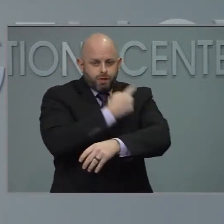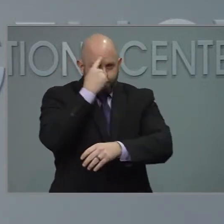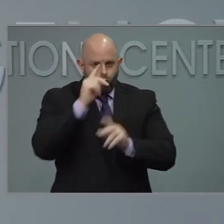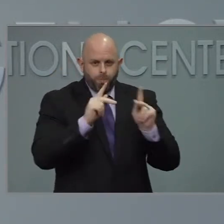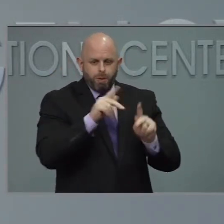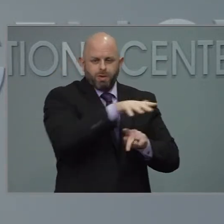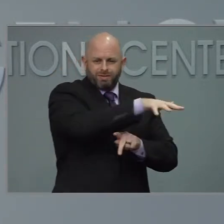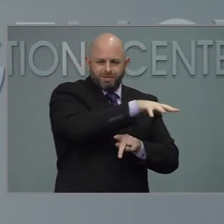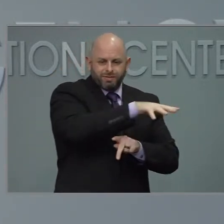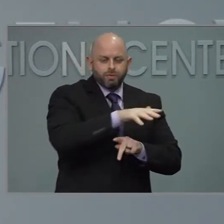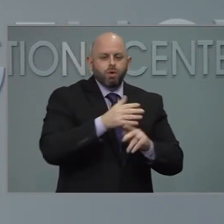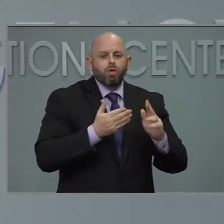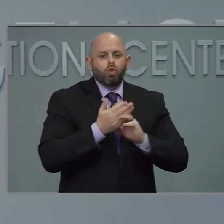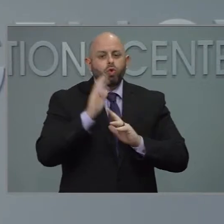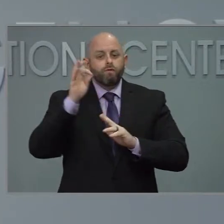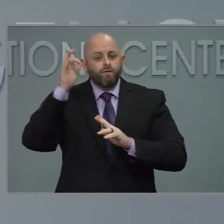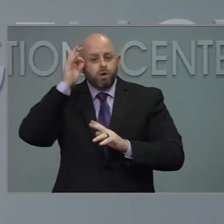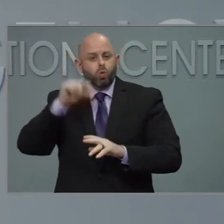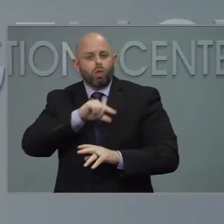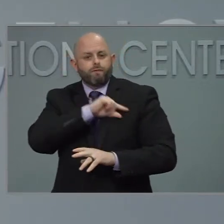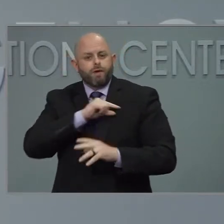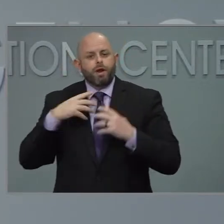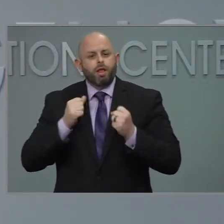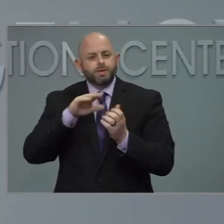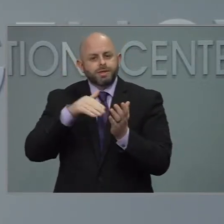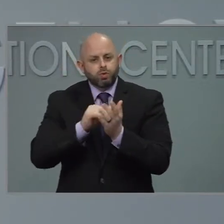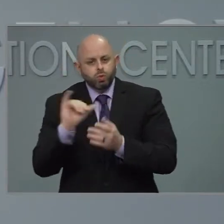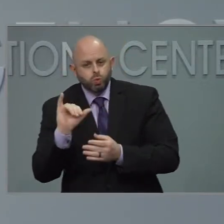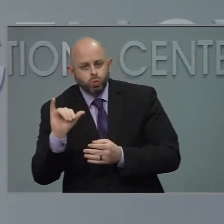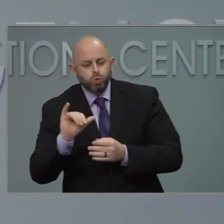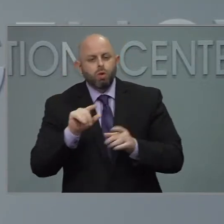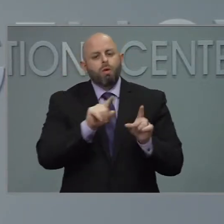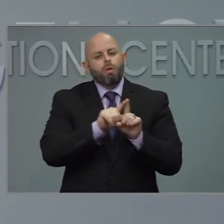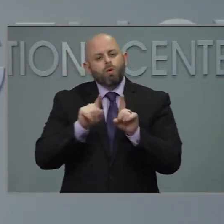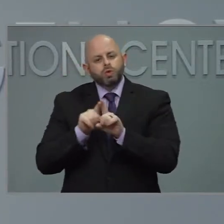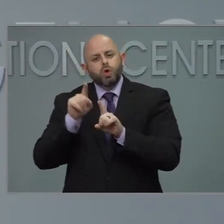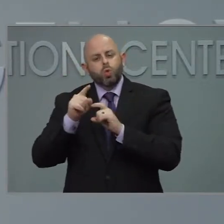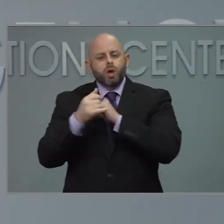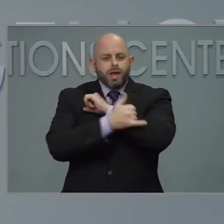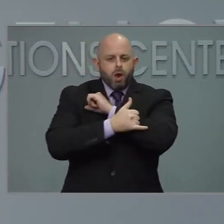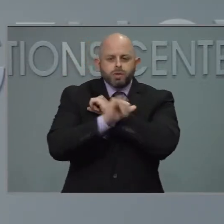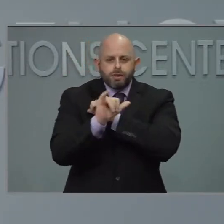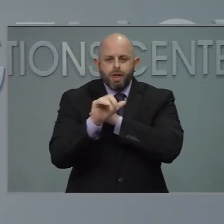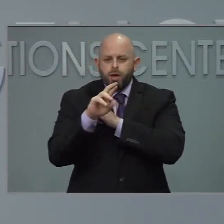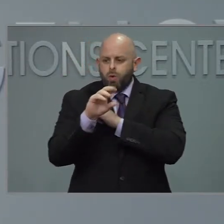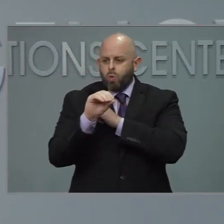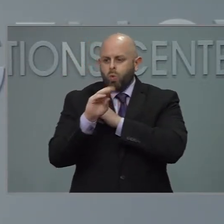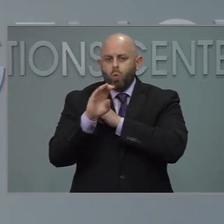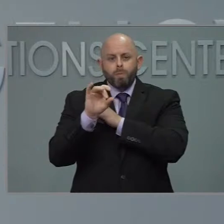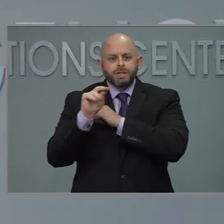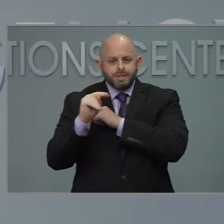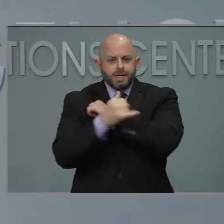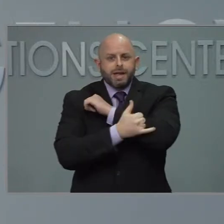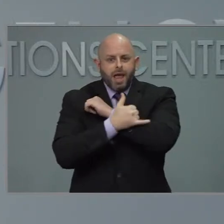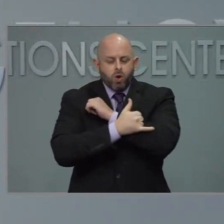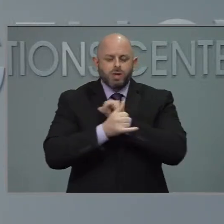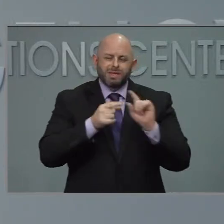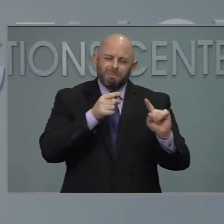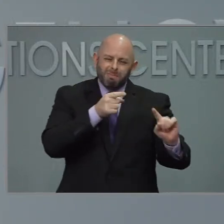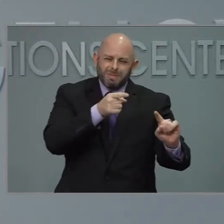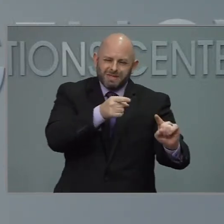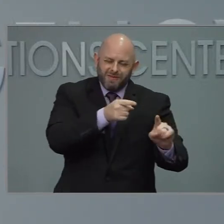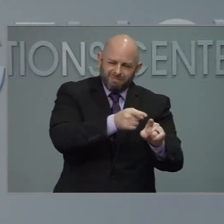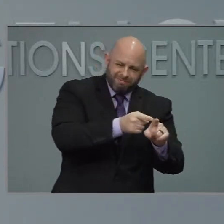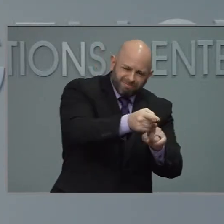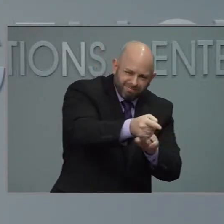our federally qualified health centers, and as well as our partners in counties like Robeson County, I know are doing specific vaccine